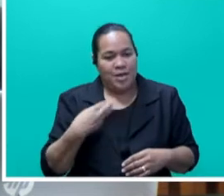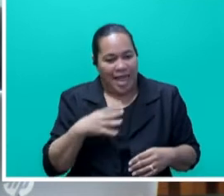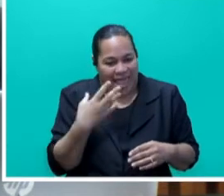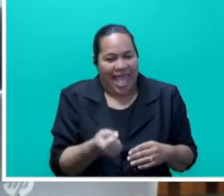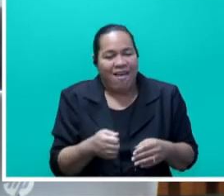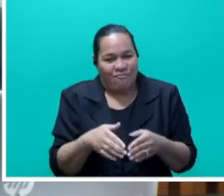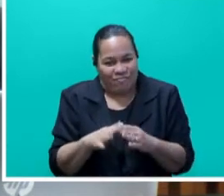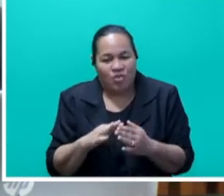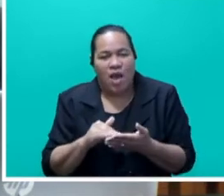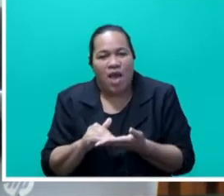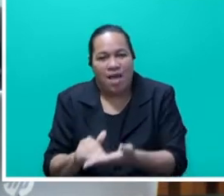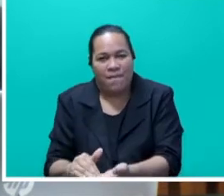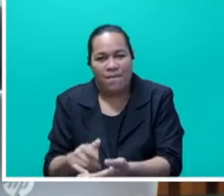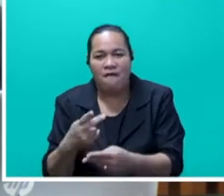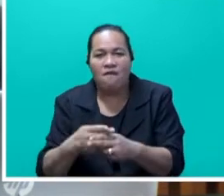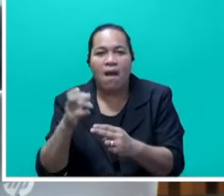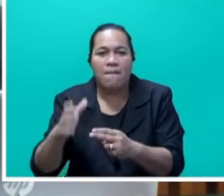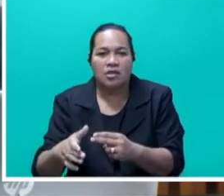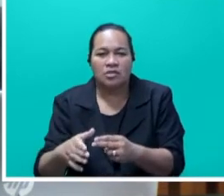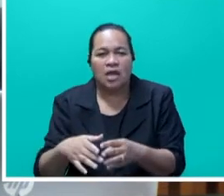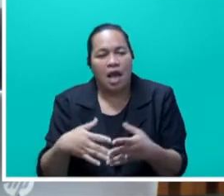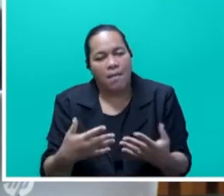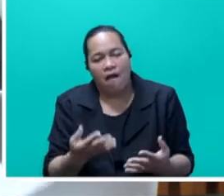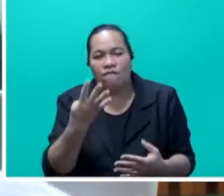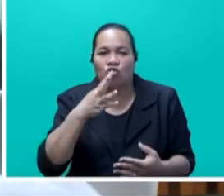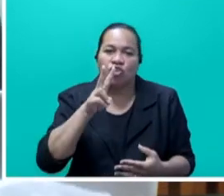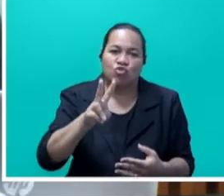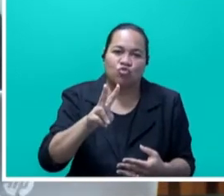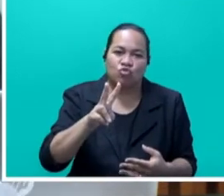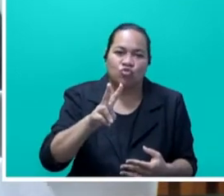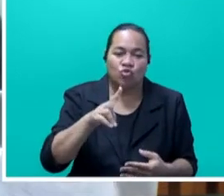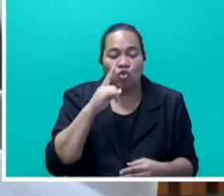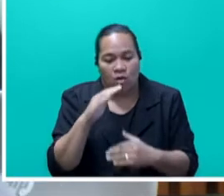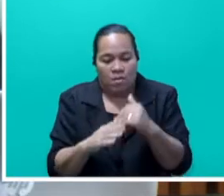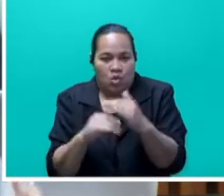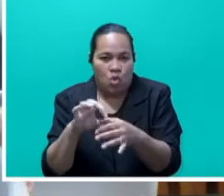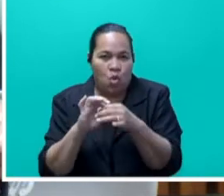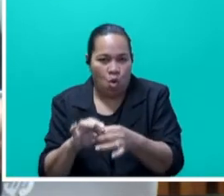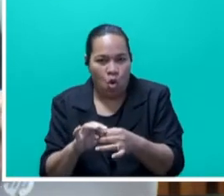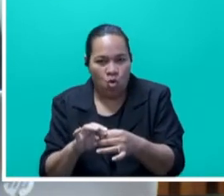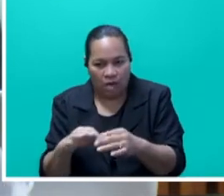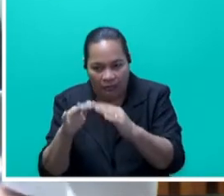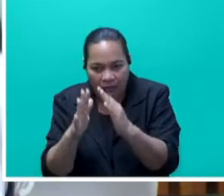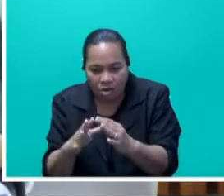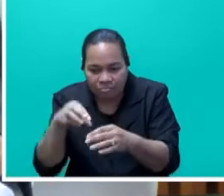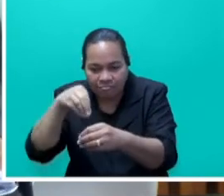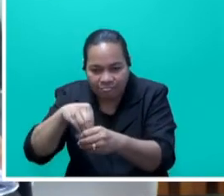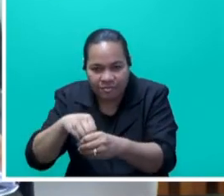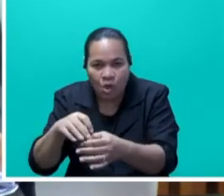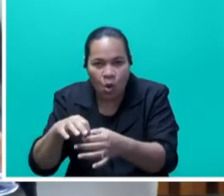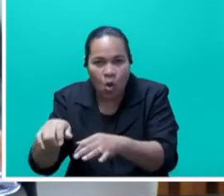we are looking at assisting close to 42 farmers to construct farm shed on their farm, Mr. Speaker said,